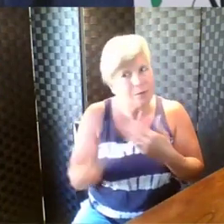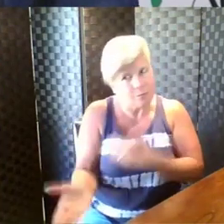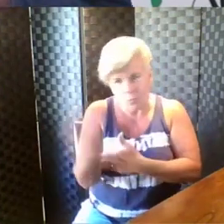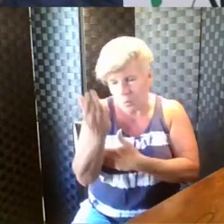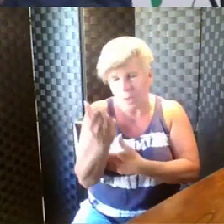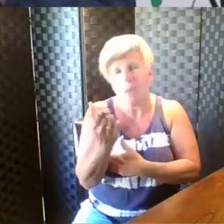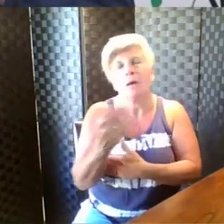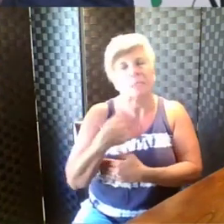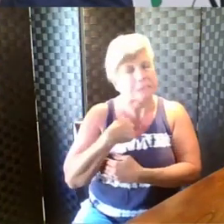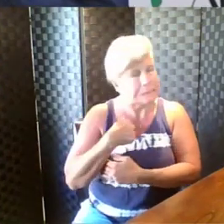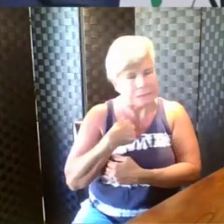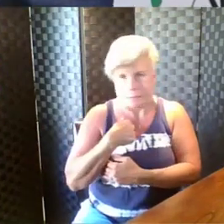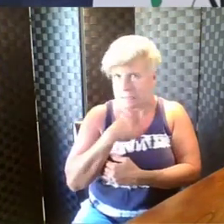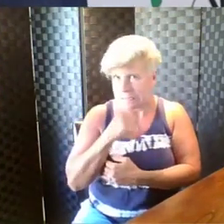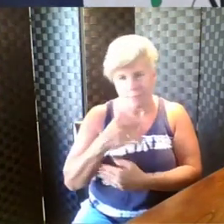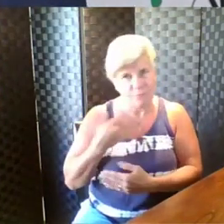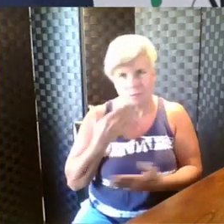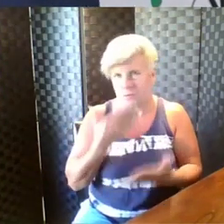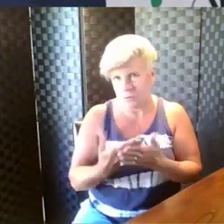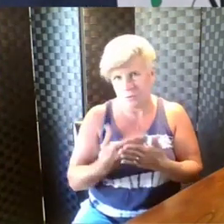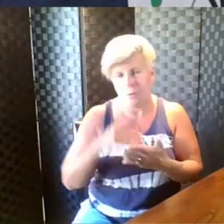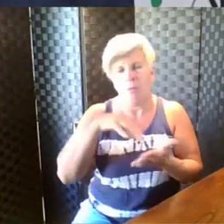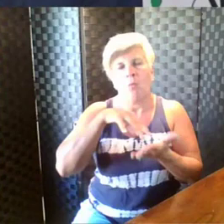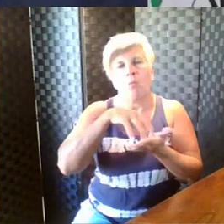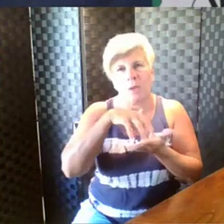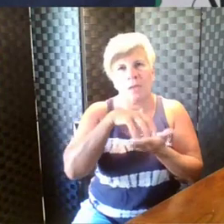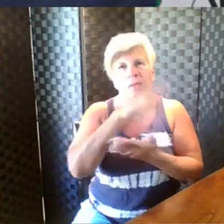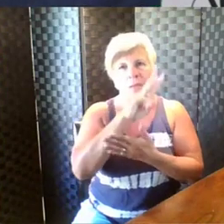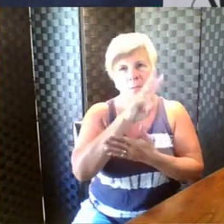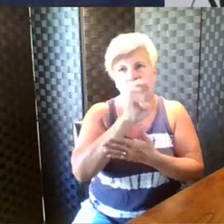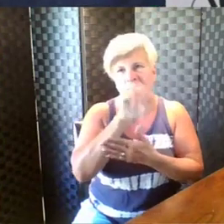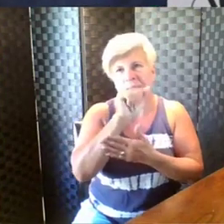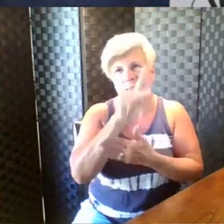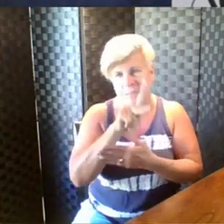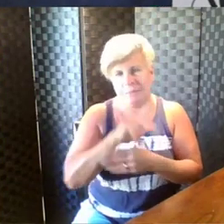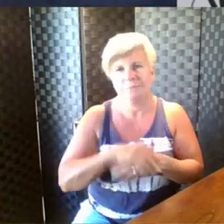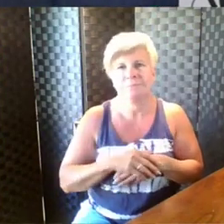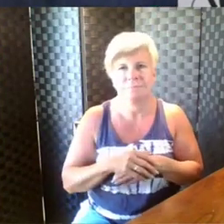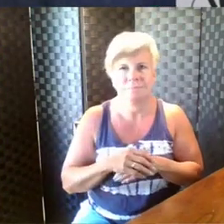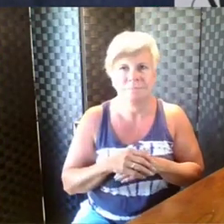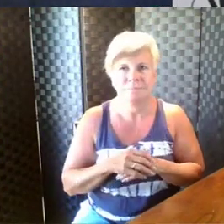the morning, I don't feel good. So W-E-A-K.